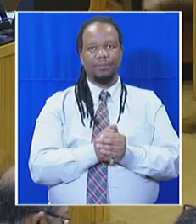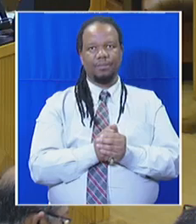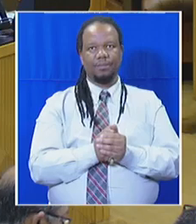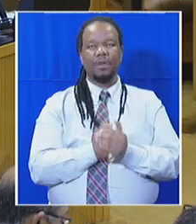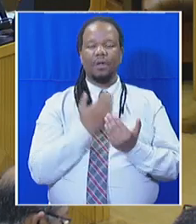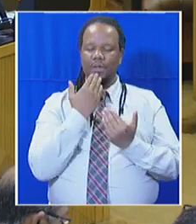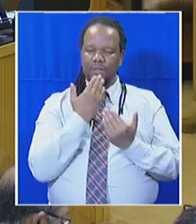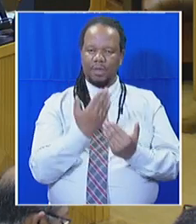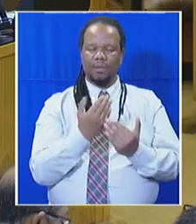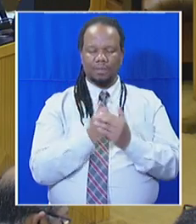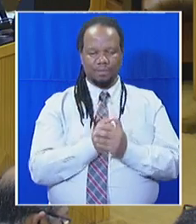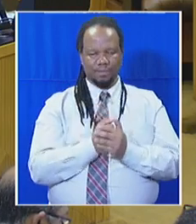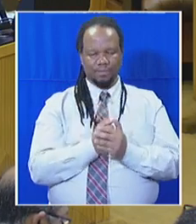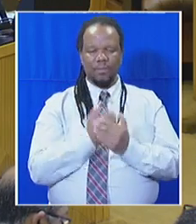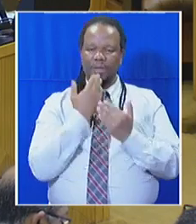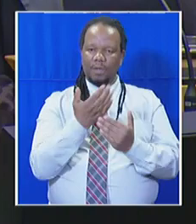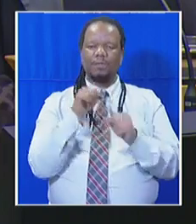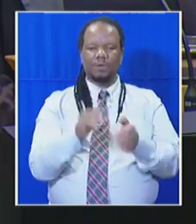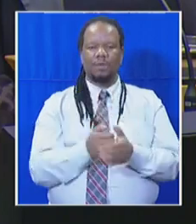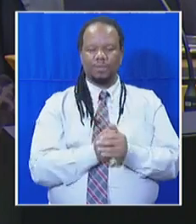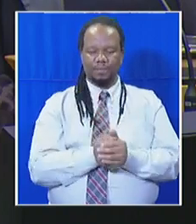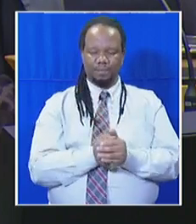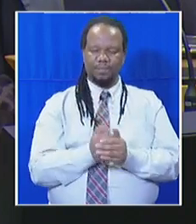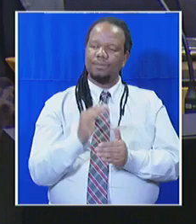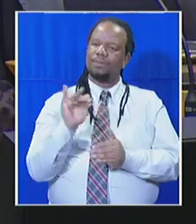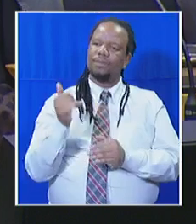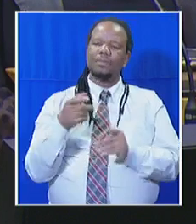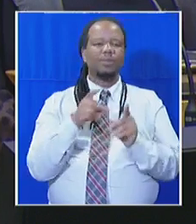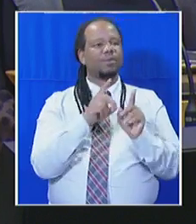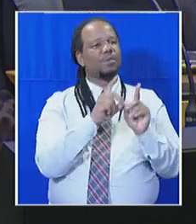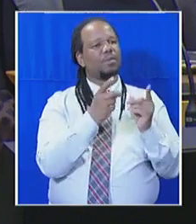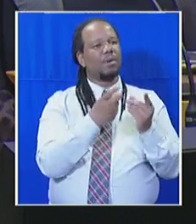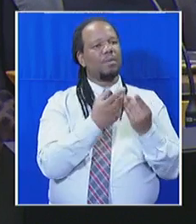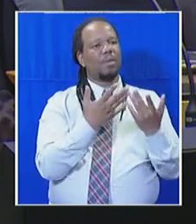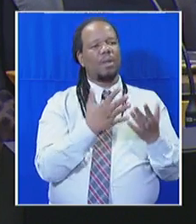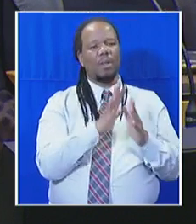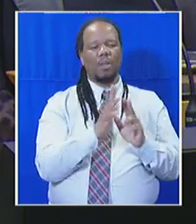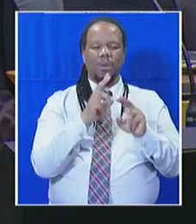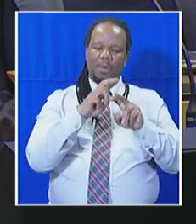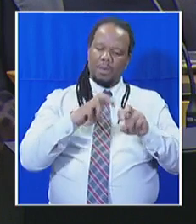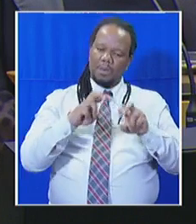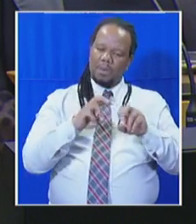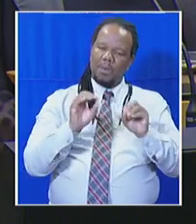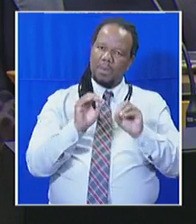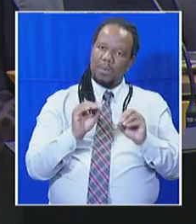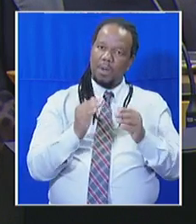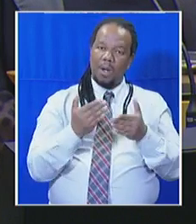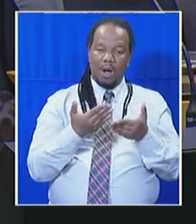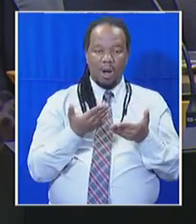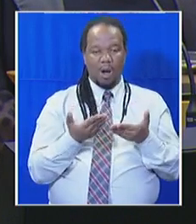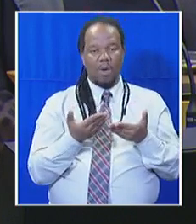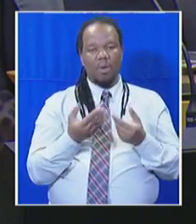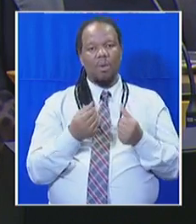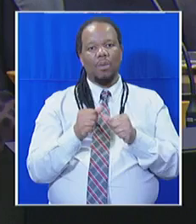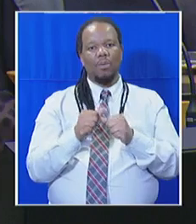Thank you, Honorable Chair. The department has not undertaken any study to establish how, in general, activities of